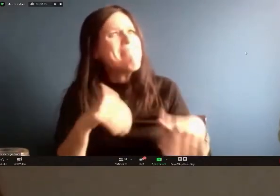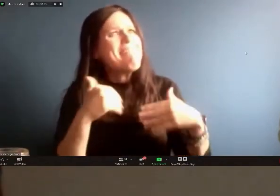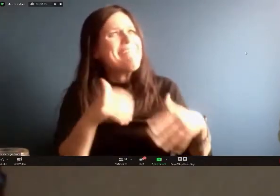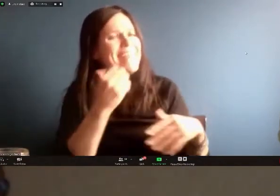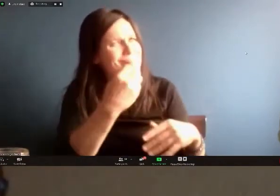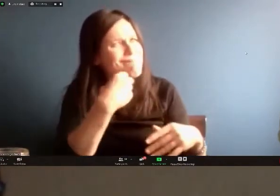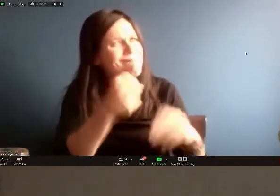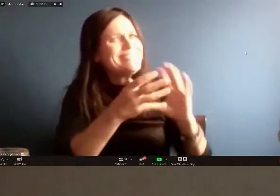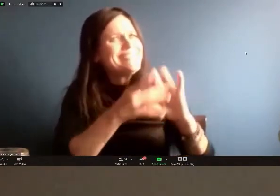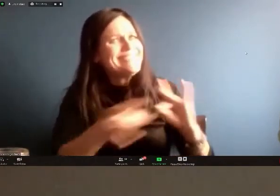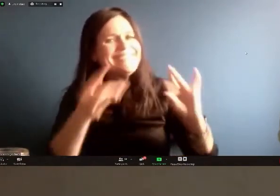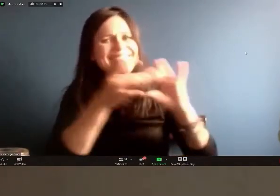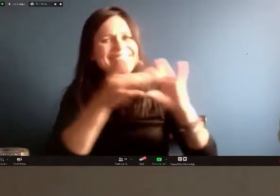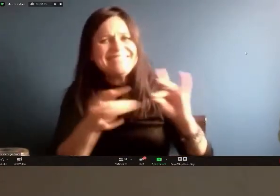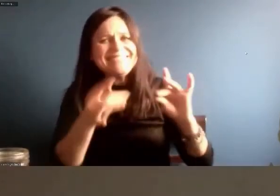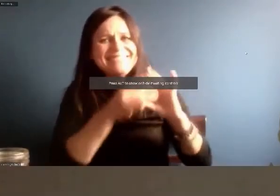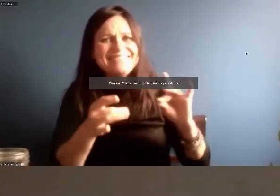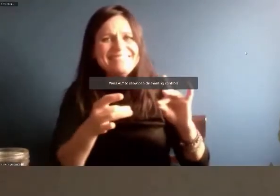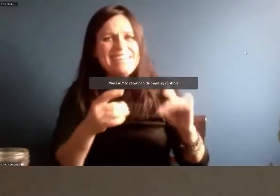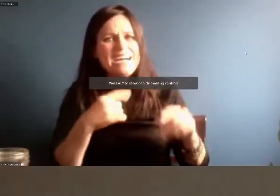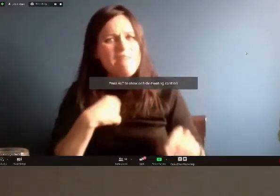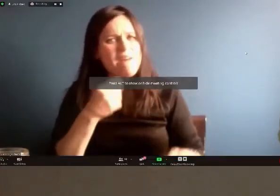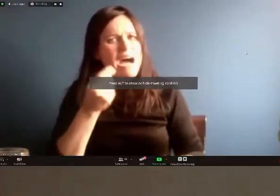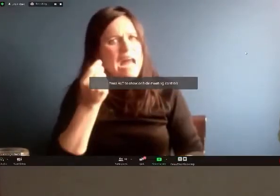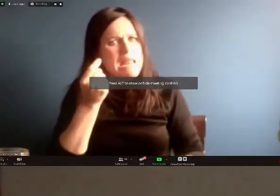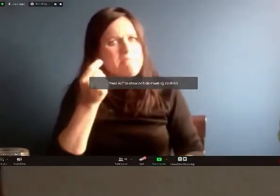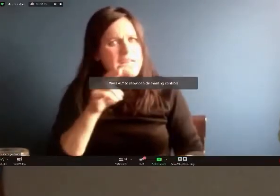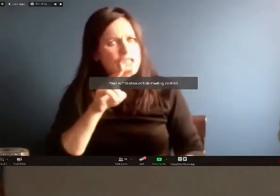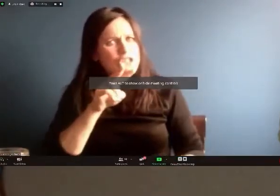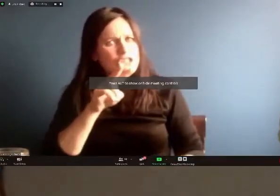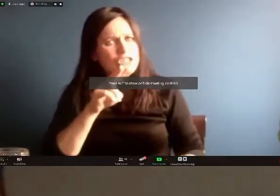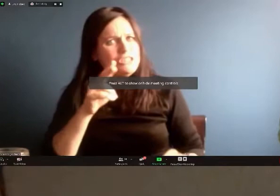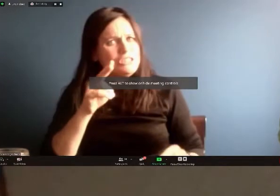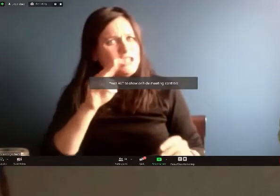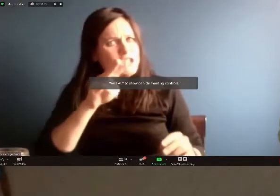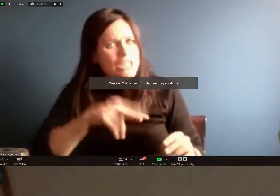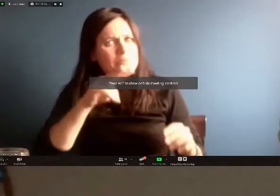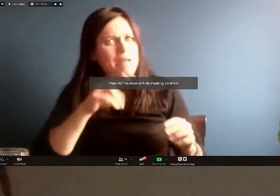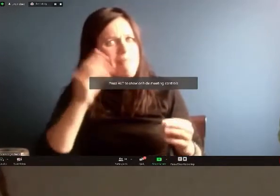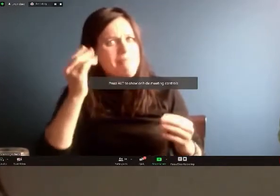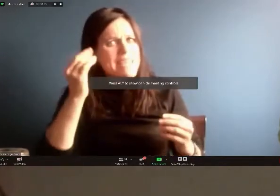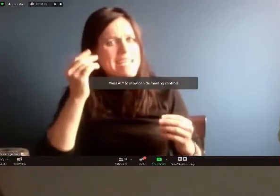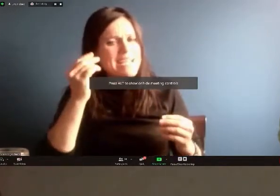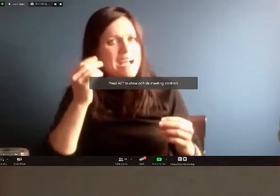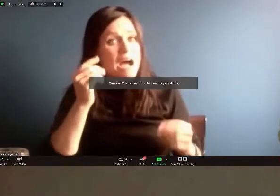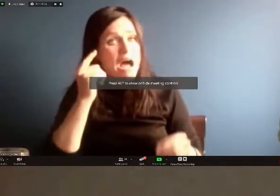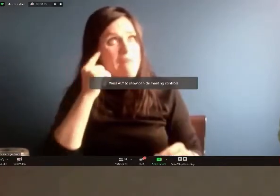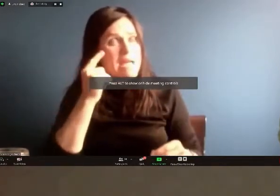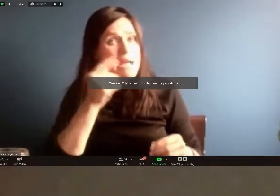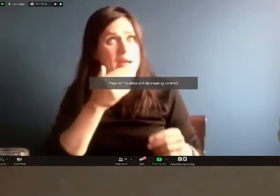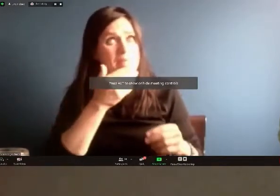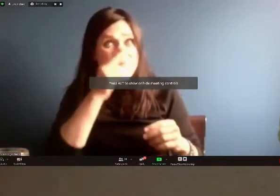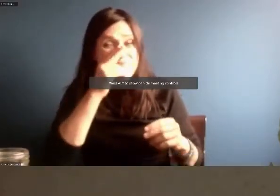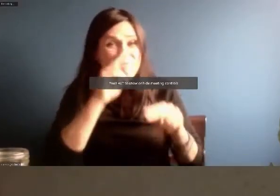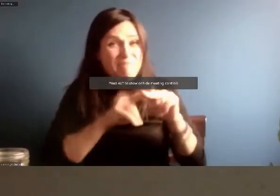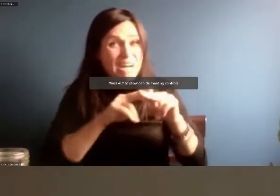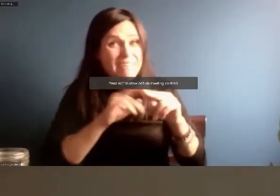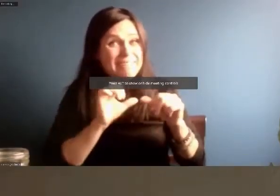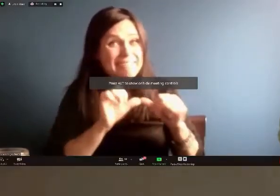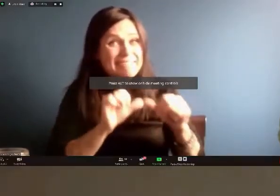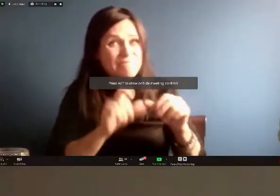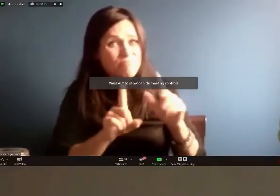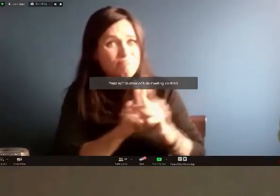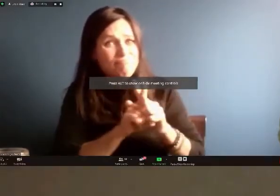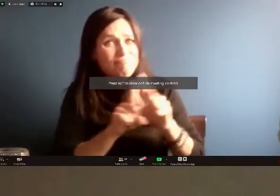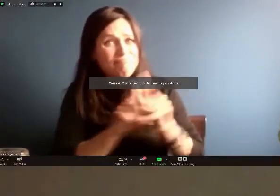I have quite a few judgy thoughts, and I had the very judgy thought in my head. I bet it wasn't fun all the time. You know,